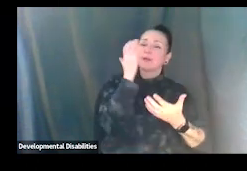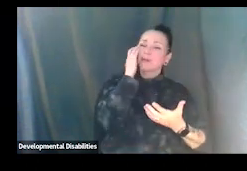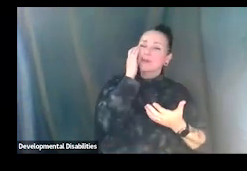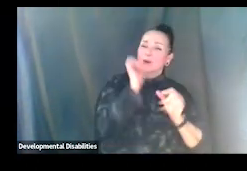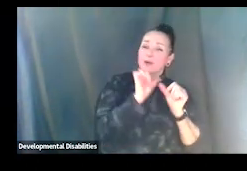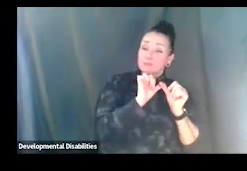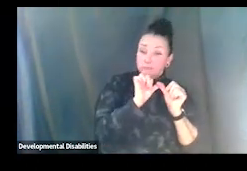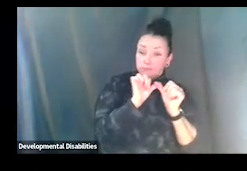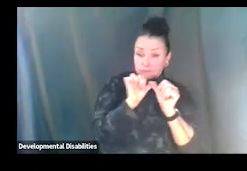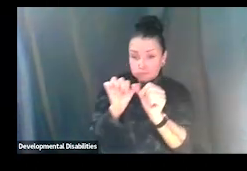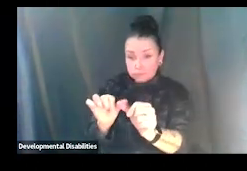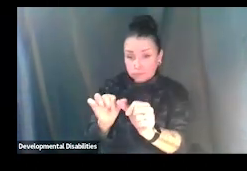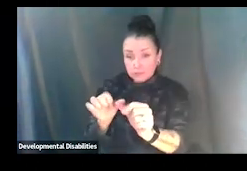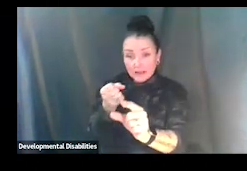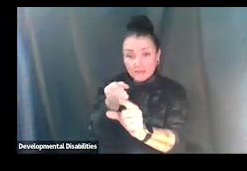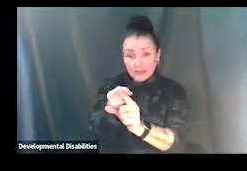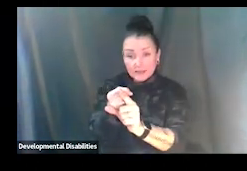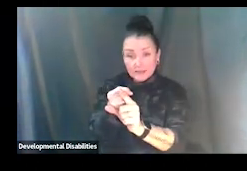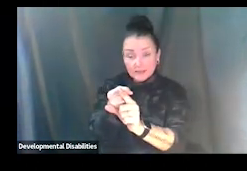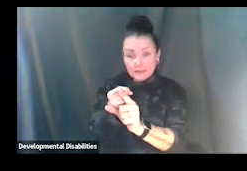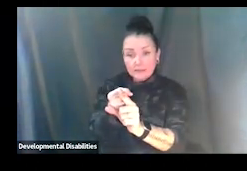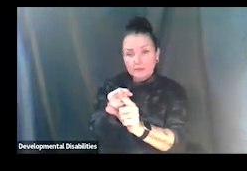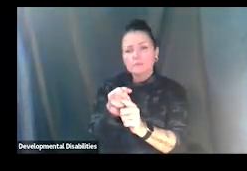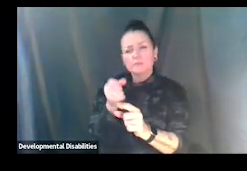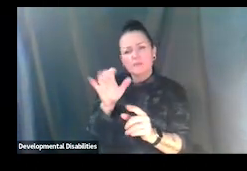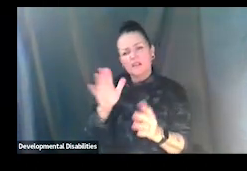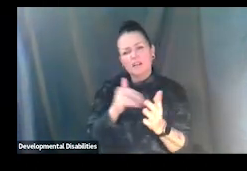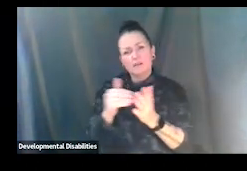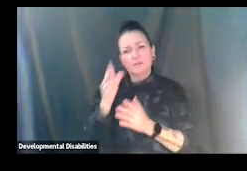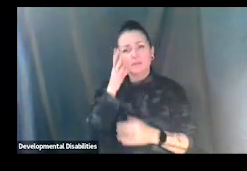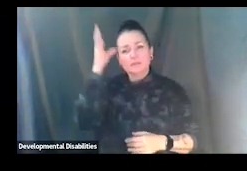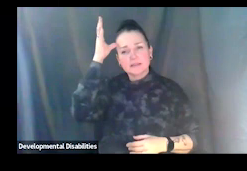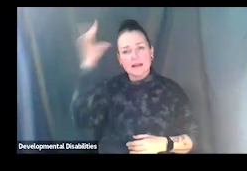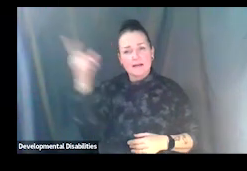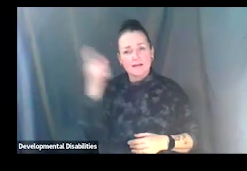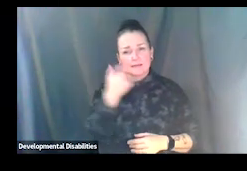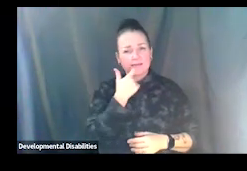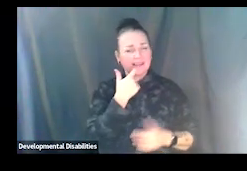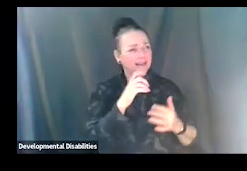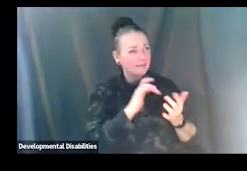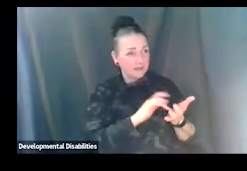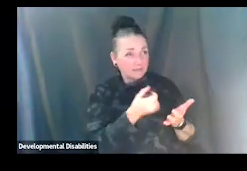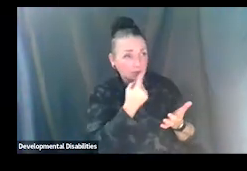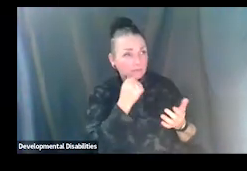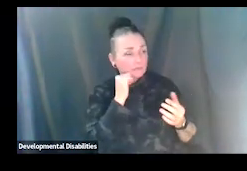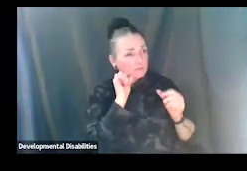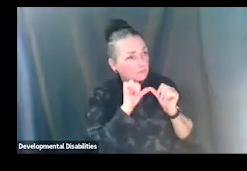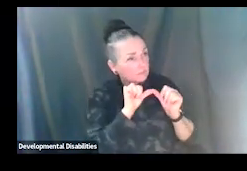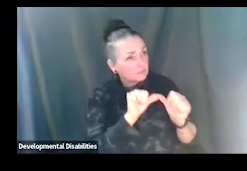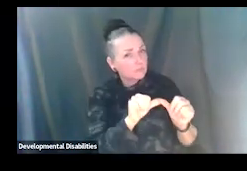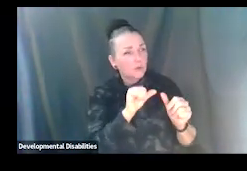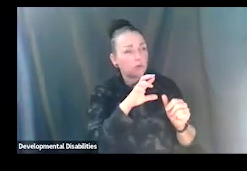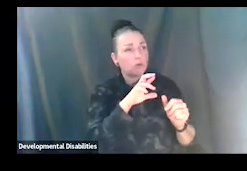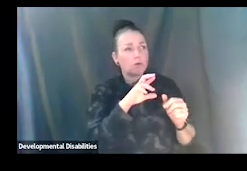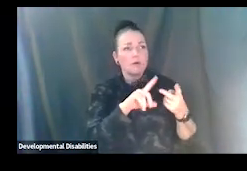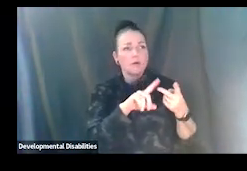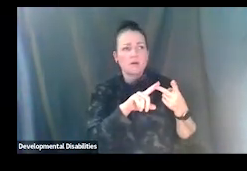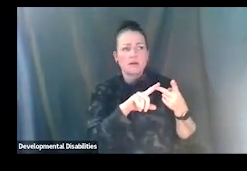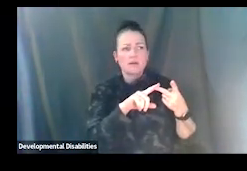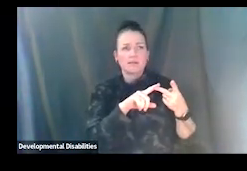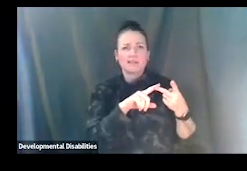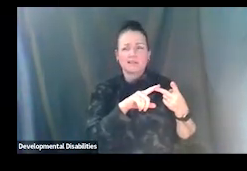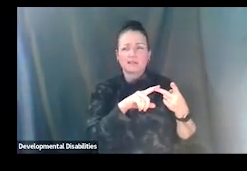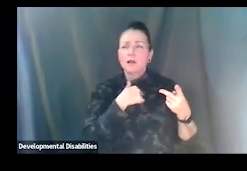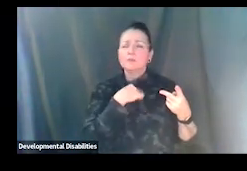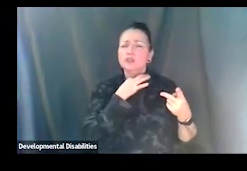long do they need to take it? But also, I think there's a question, was the benefit initially due to sedation or something? And you can